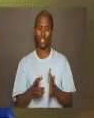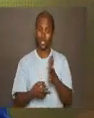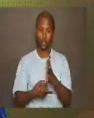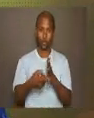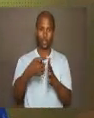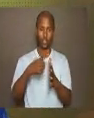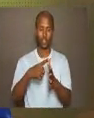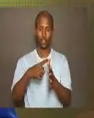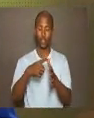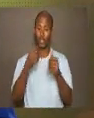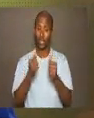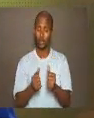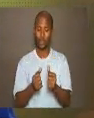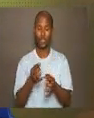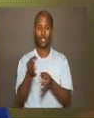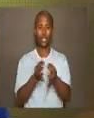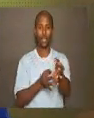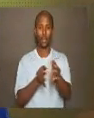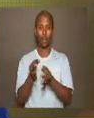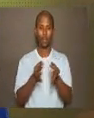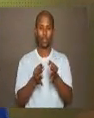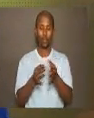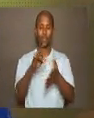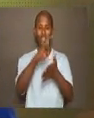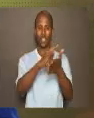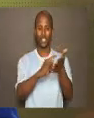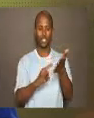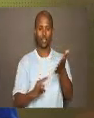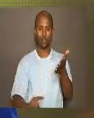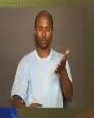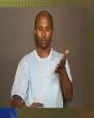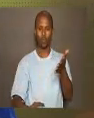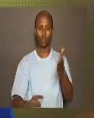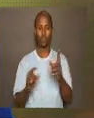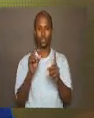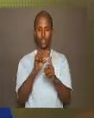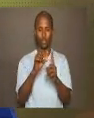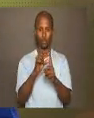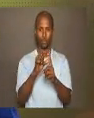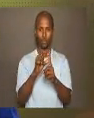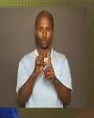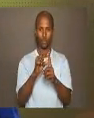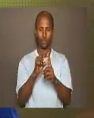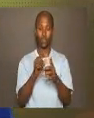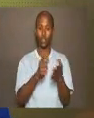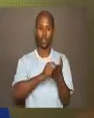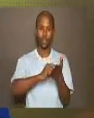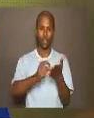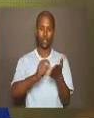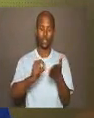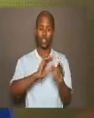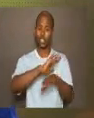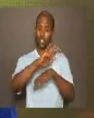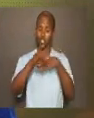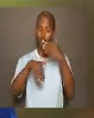Sequences can be described by listing their terms, writing the